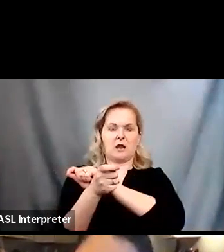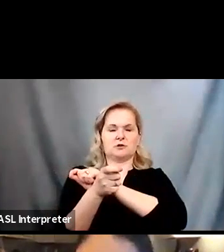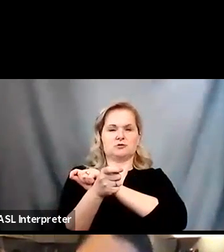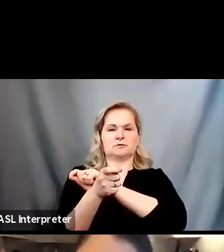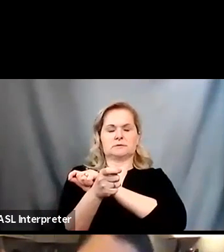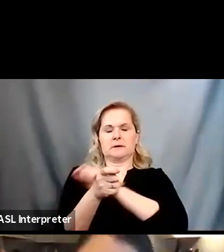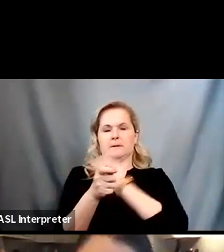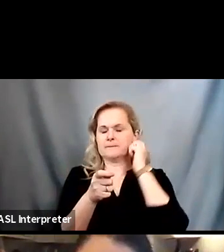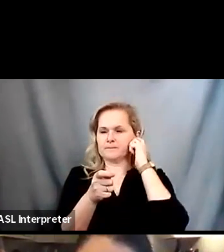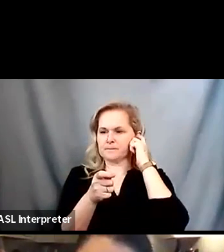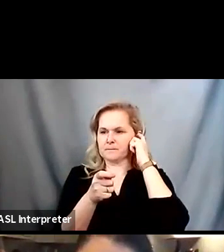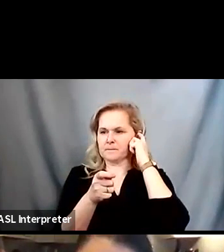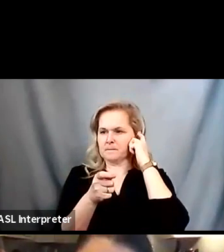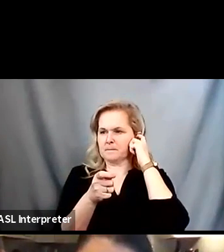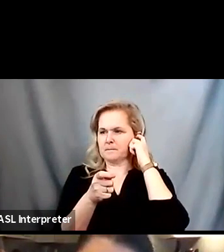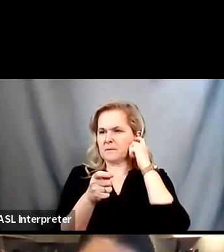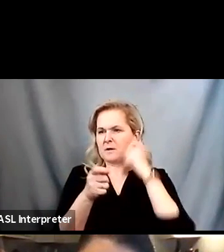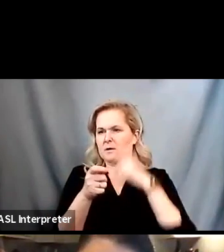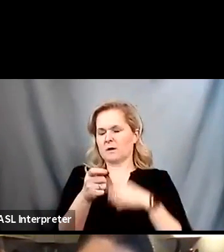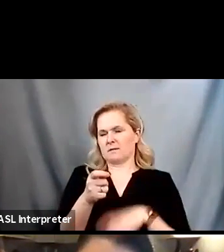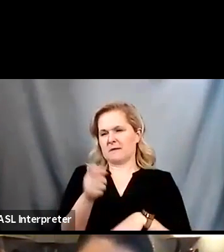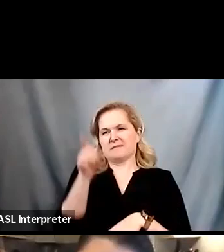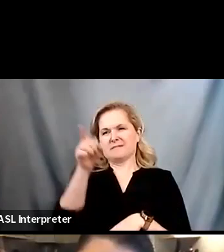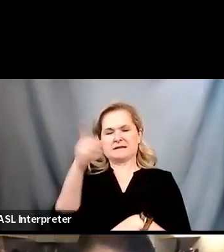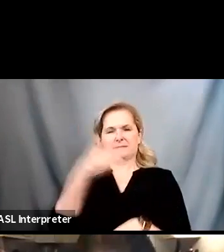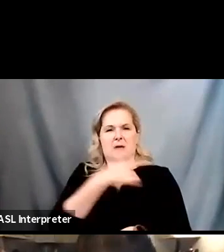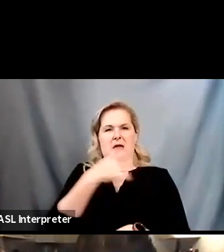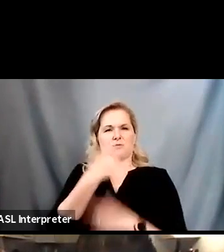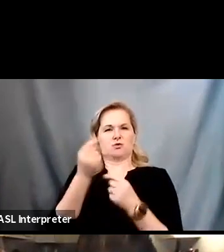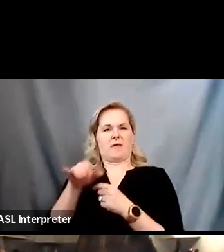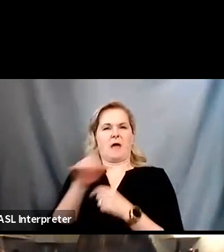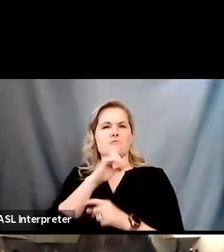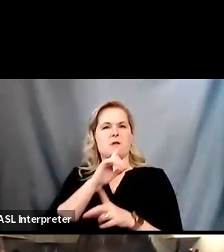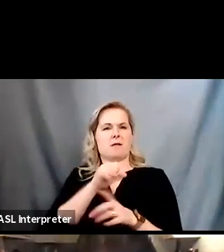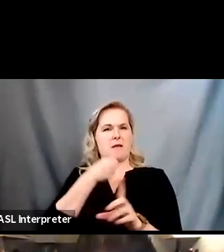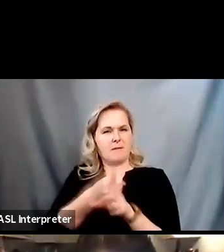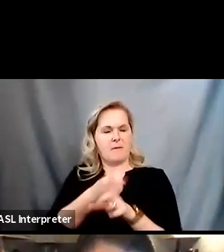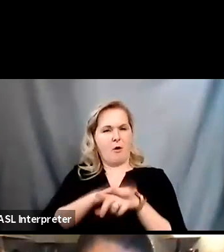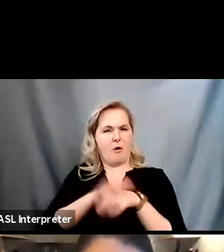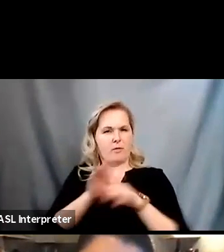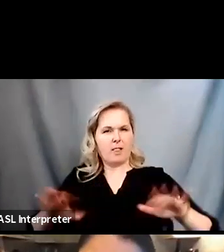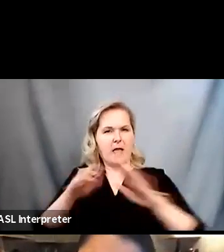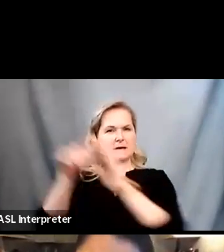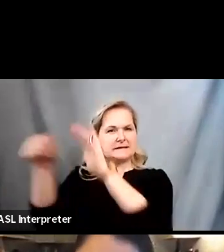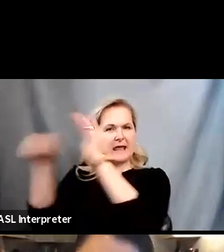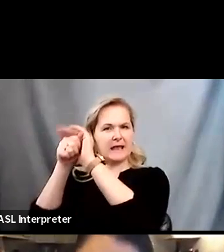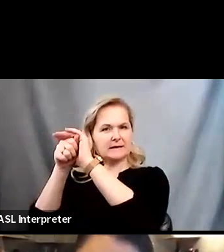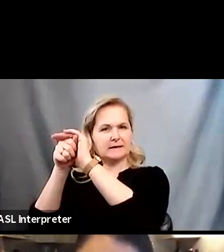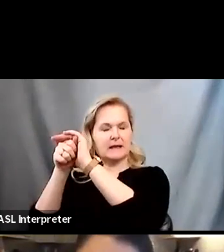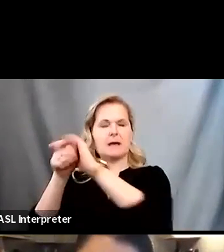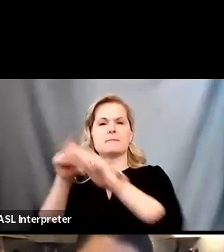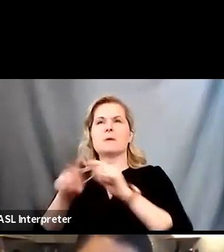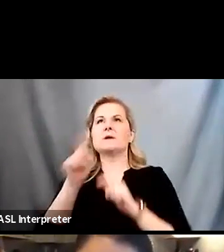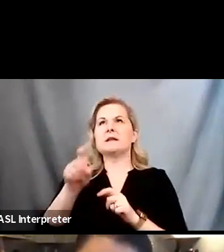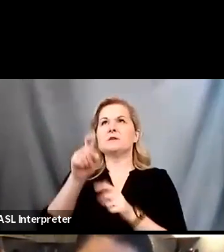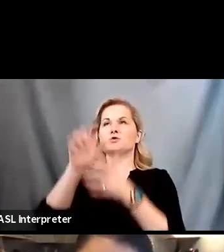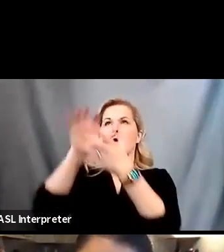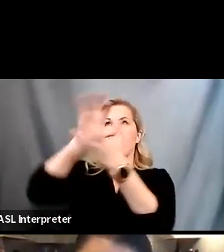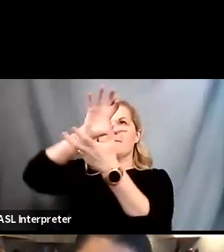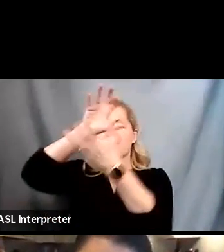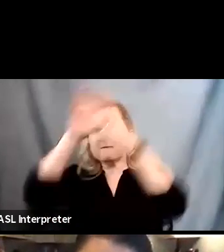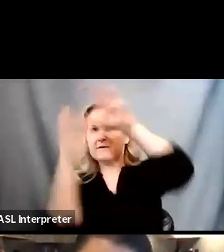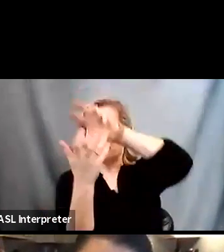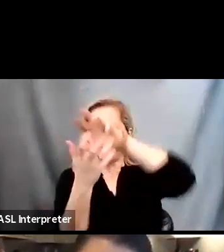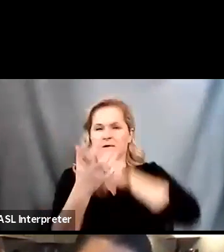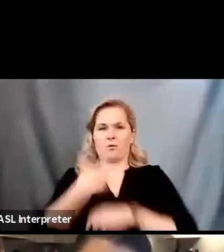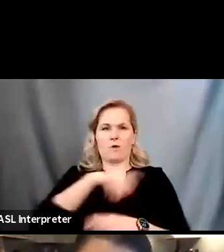real impact on the land and flip it towards thinking about how this actually is interconnecting us even